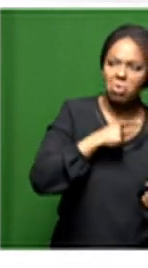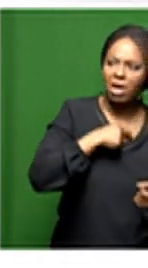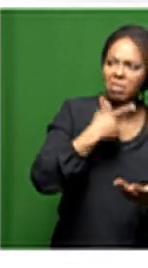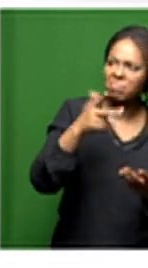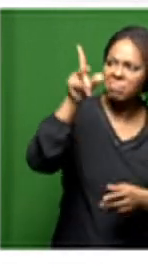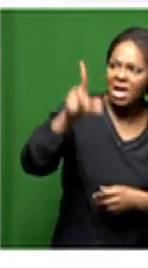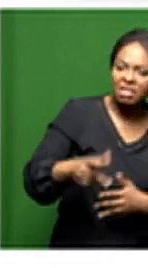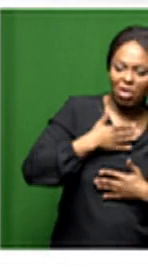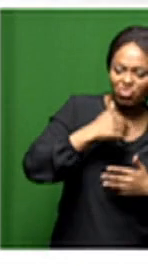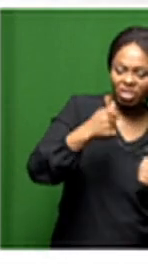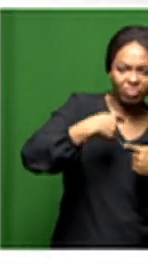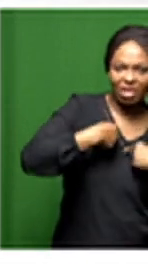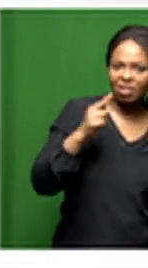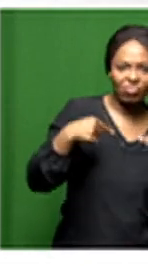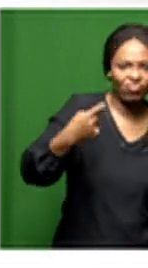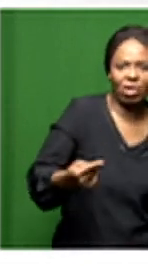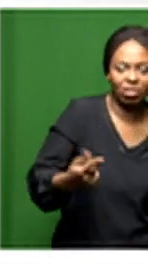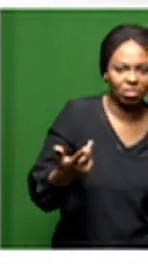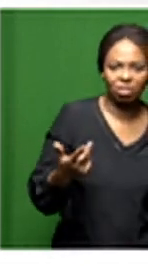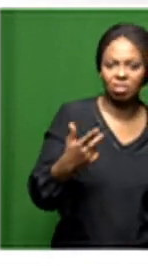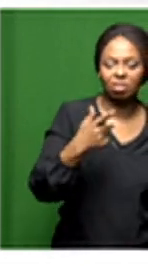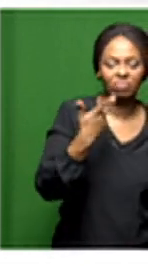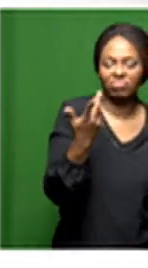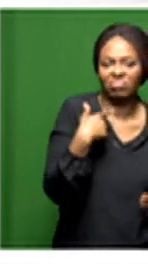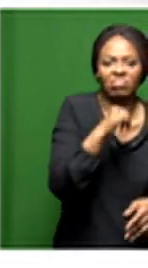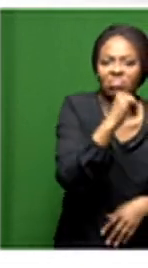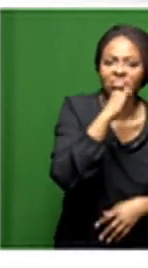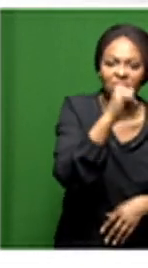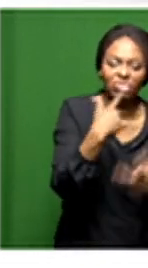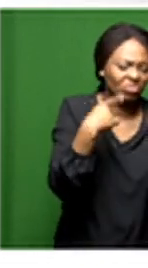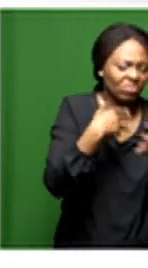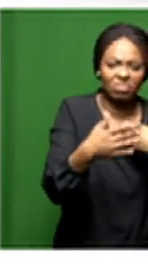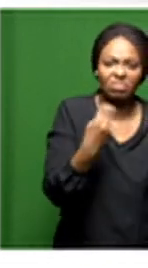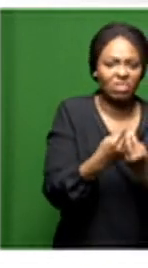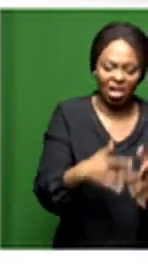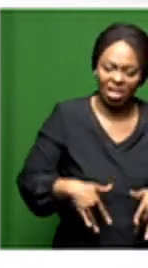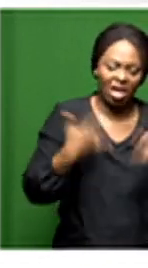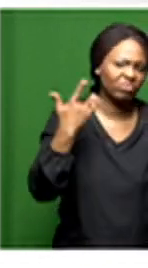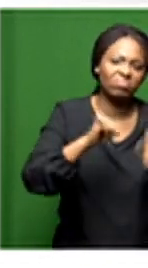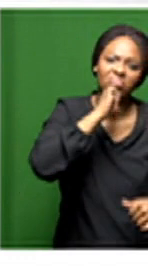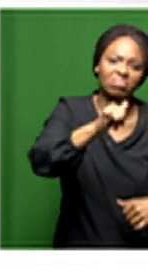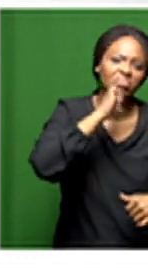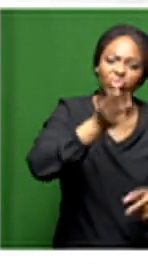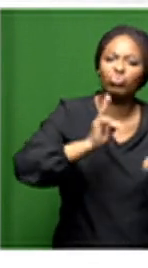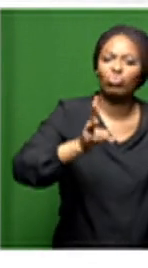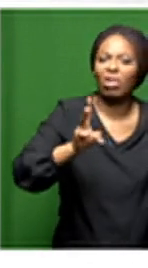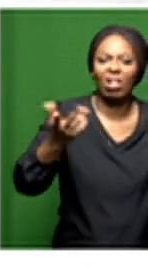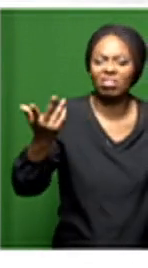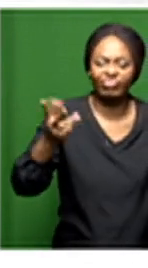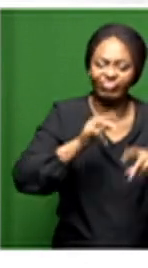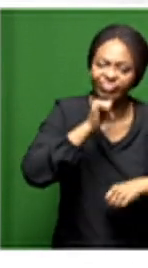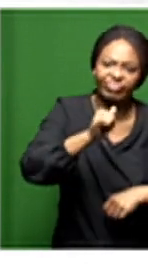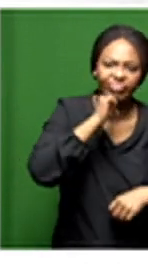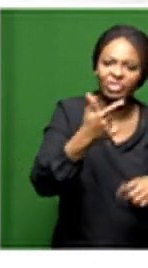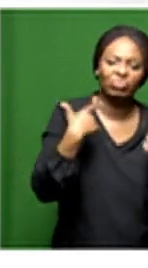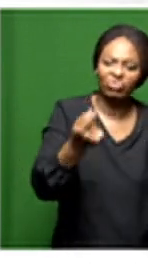by what everyone is, supposedly thinking that is normal for me. So you have to revisit the